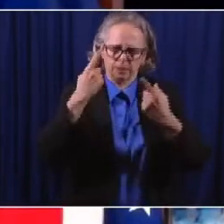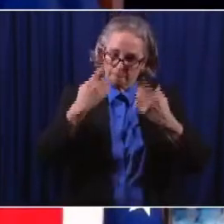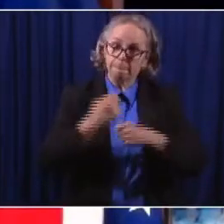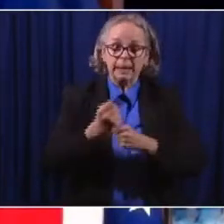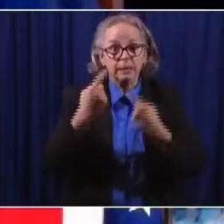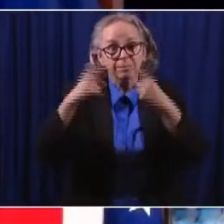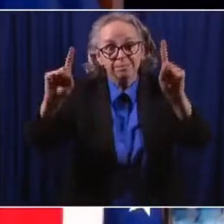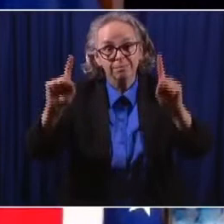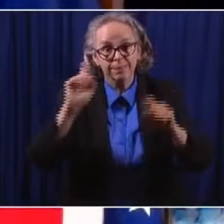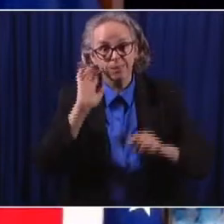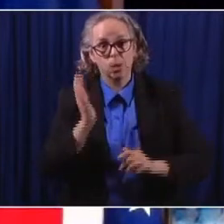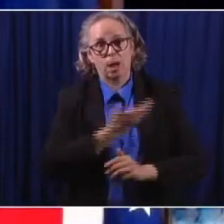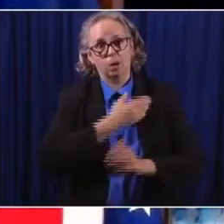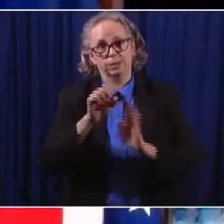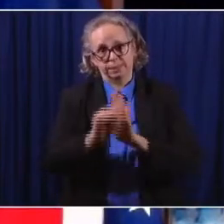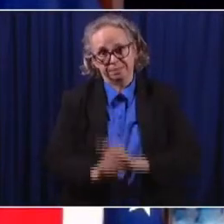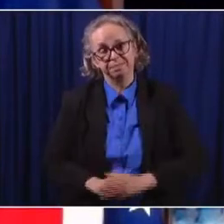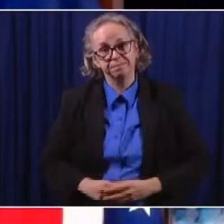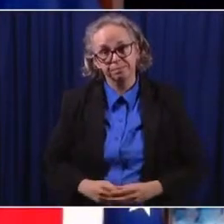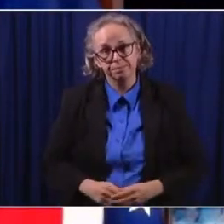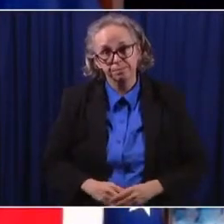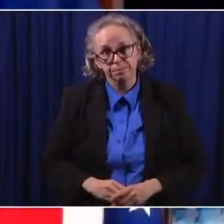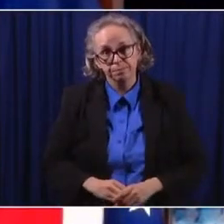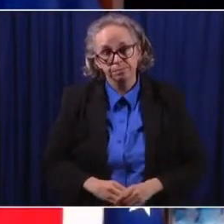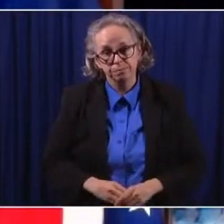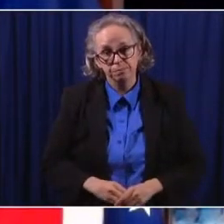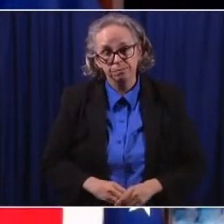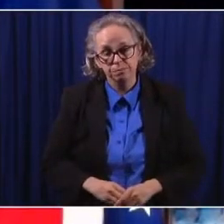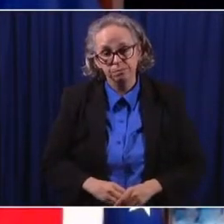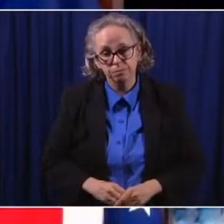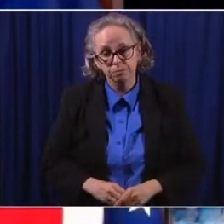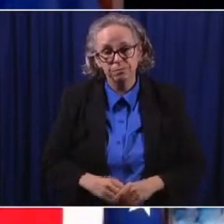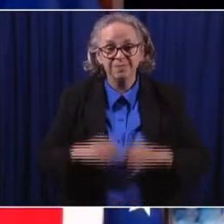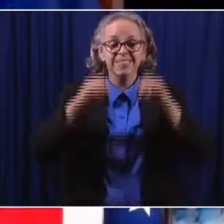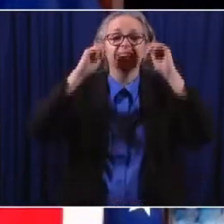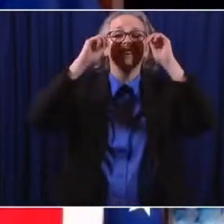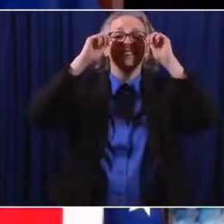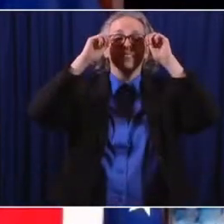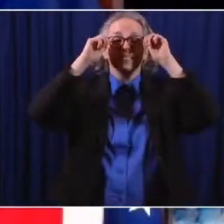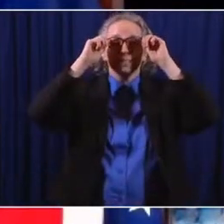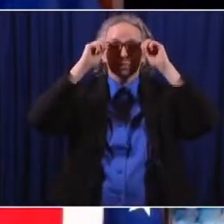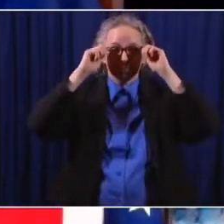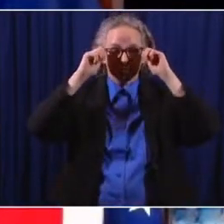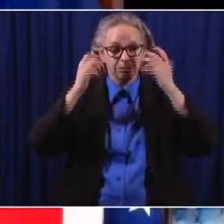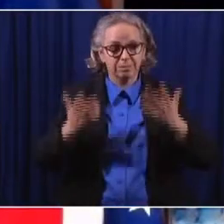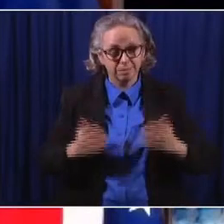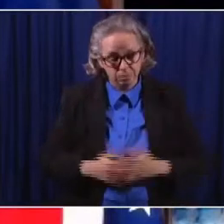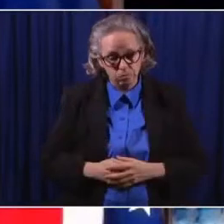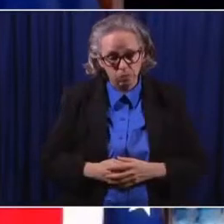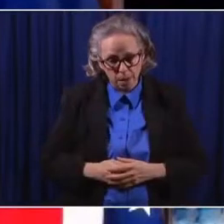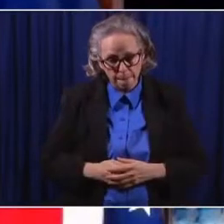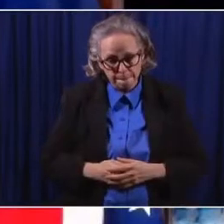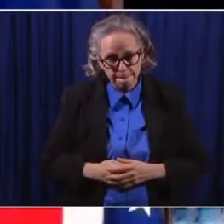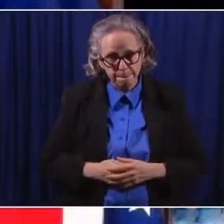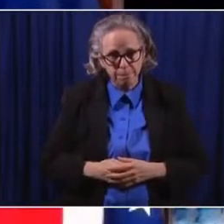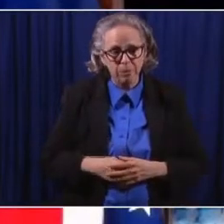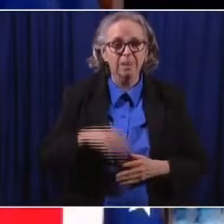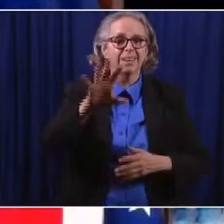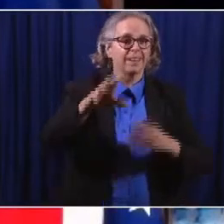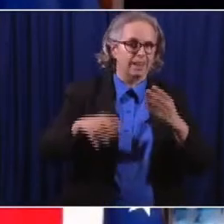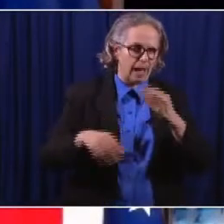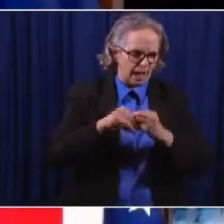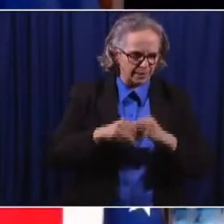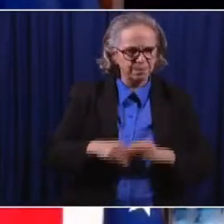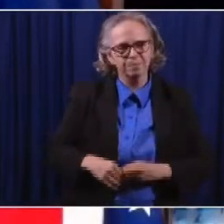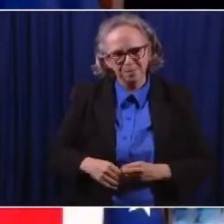and our economic recovery and the economy of the state. And then additionally, I